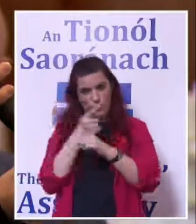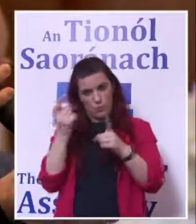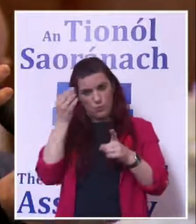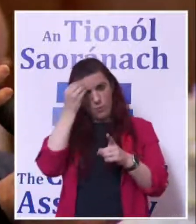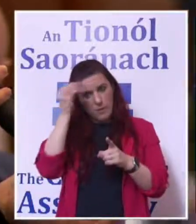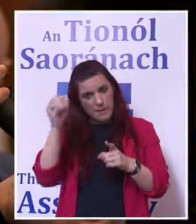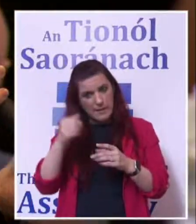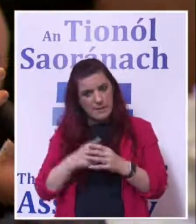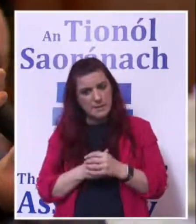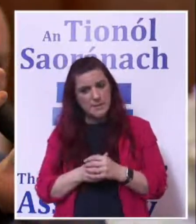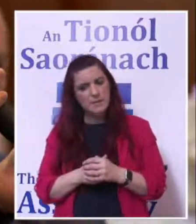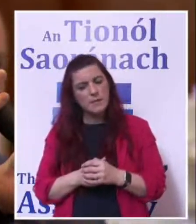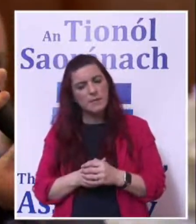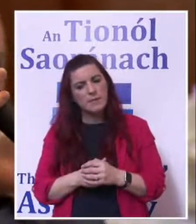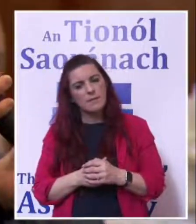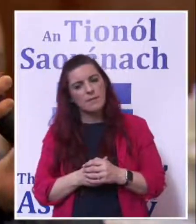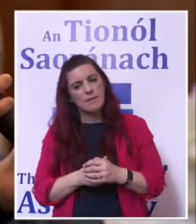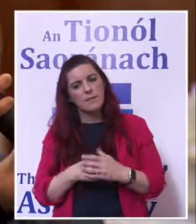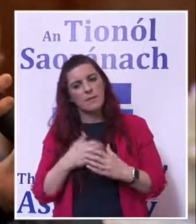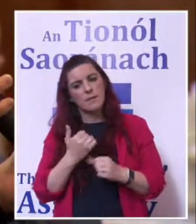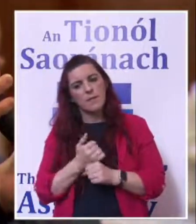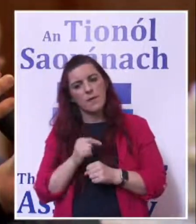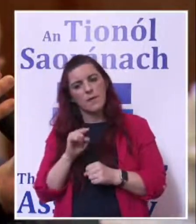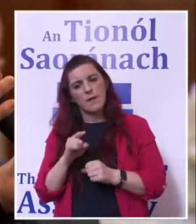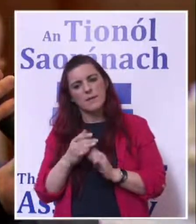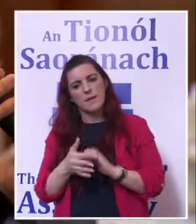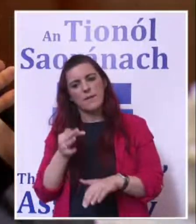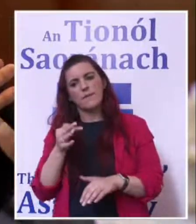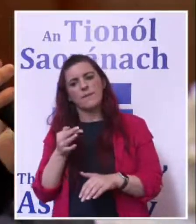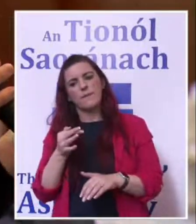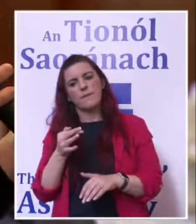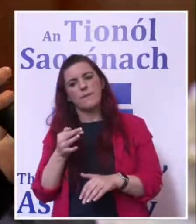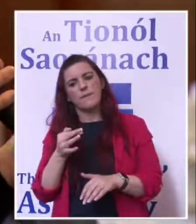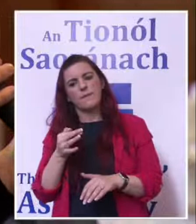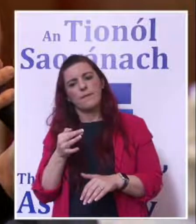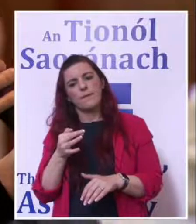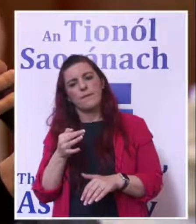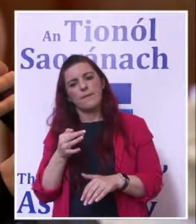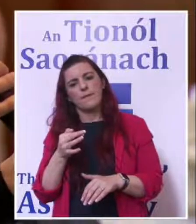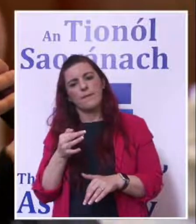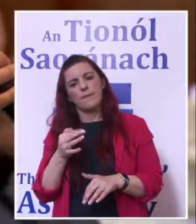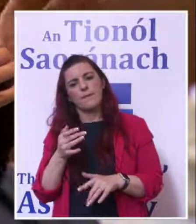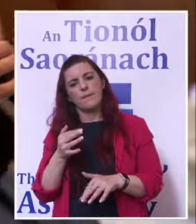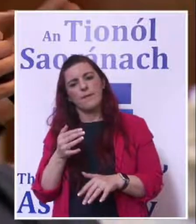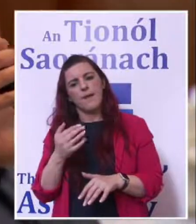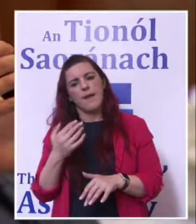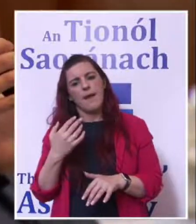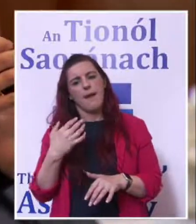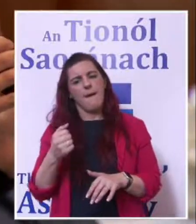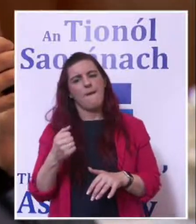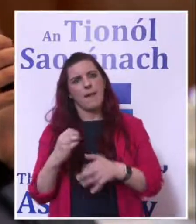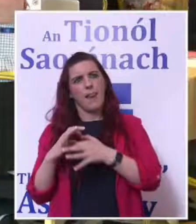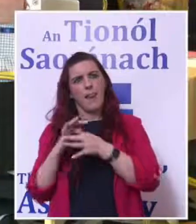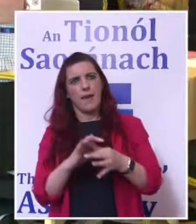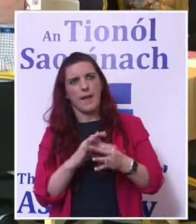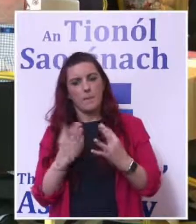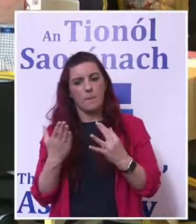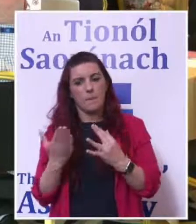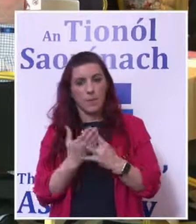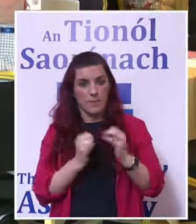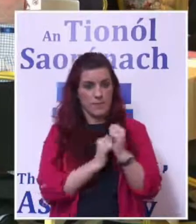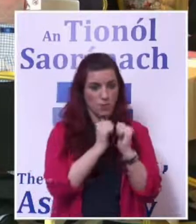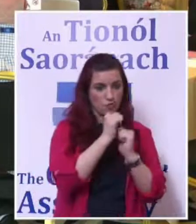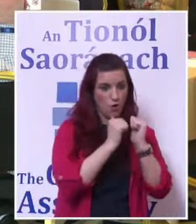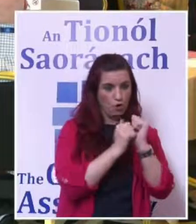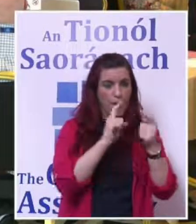opinions are on that, whether there is a correlation between the